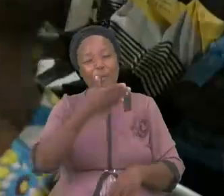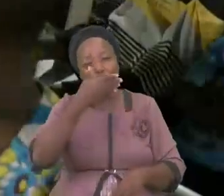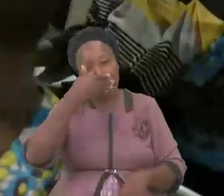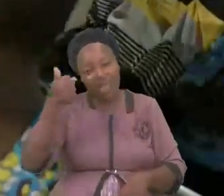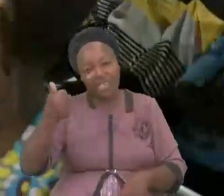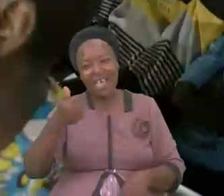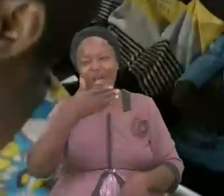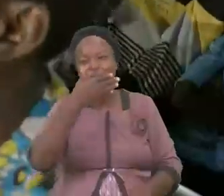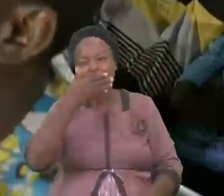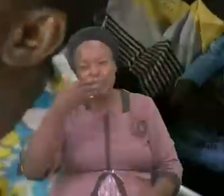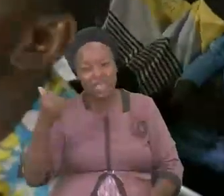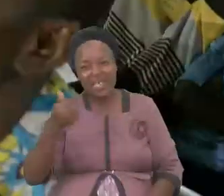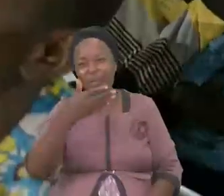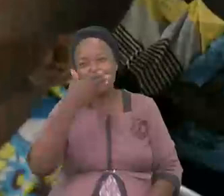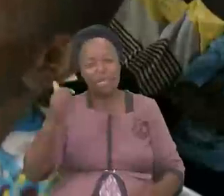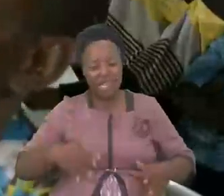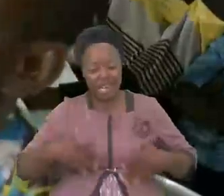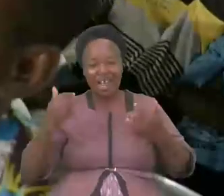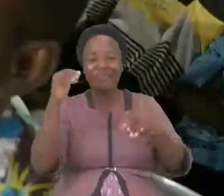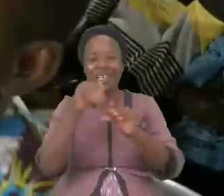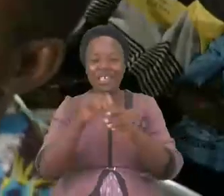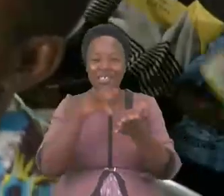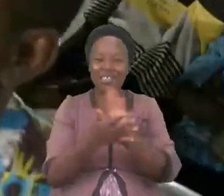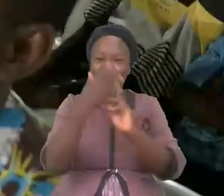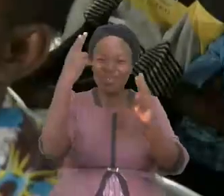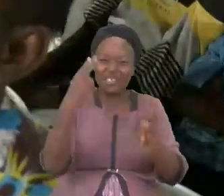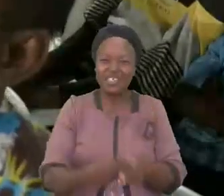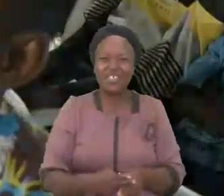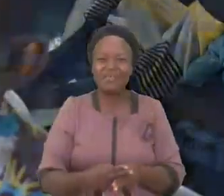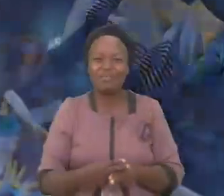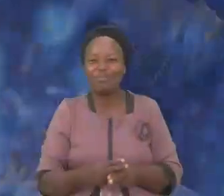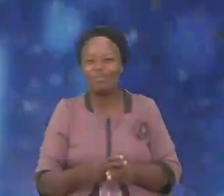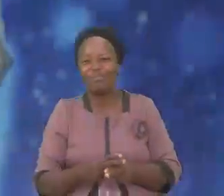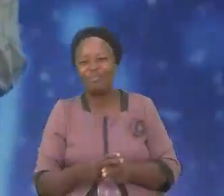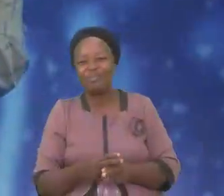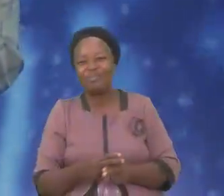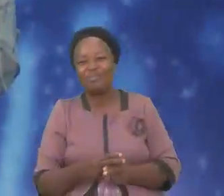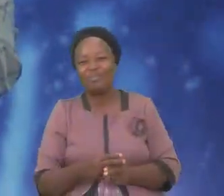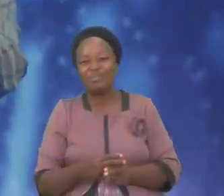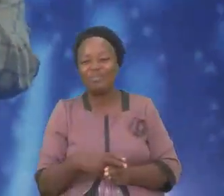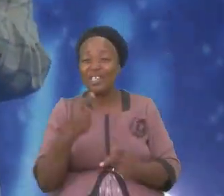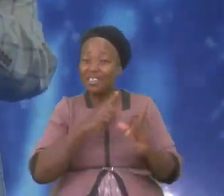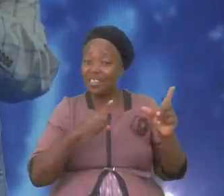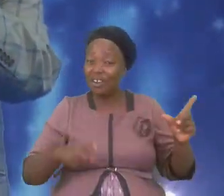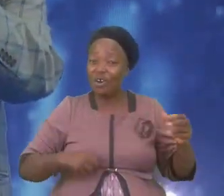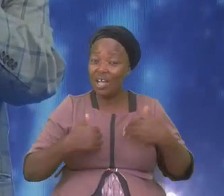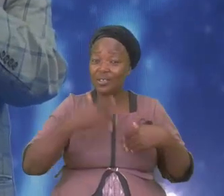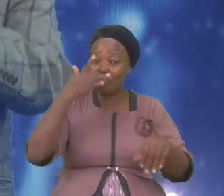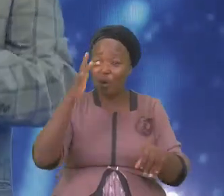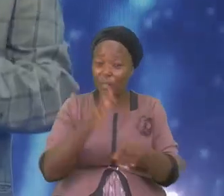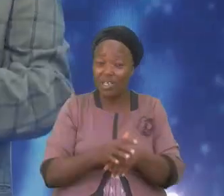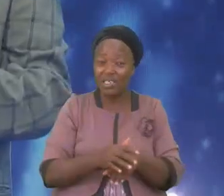Jesus' name. The Lord has promised, and He cannot fail. I will do better unto